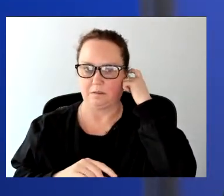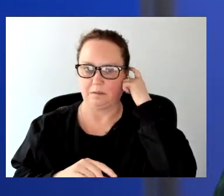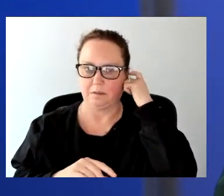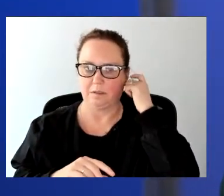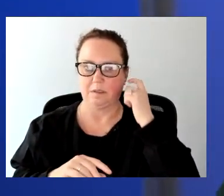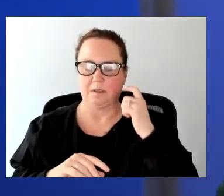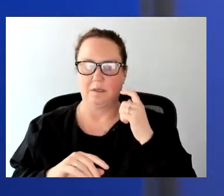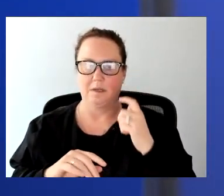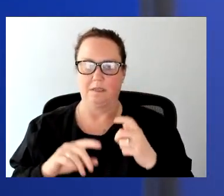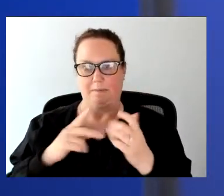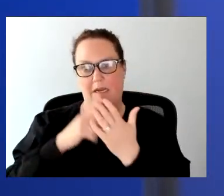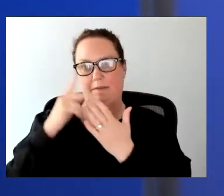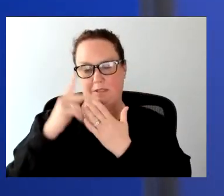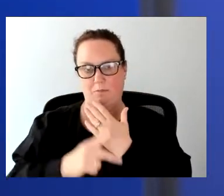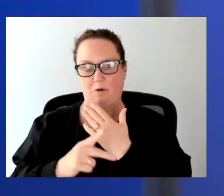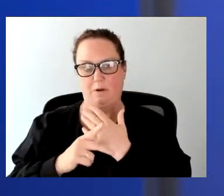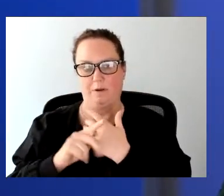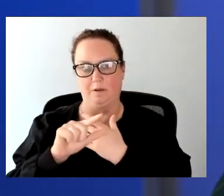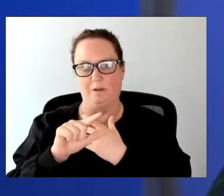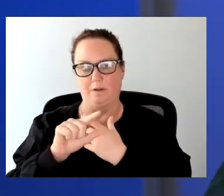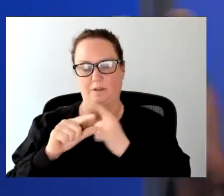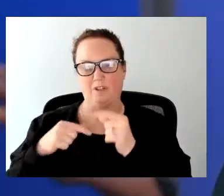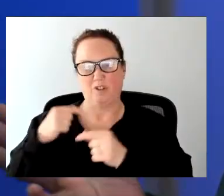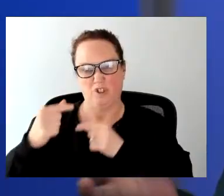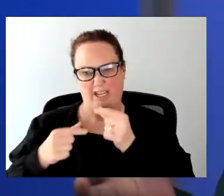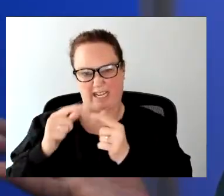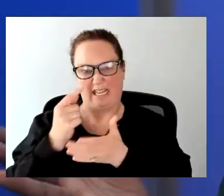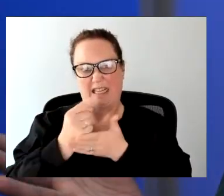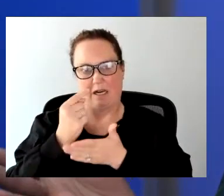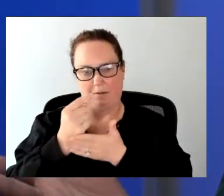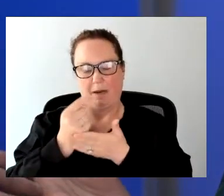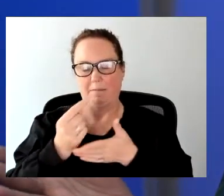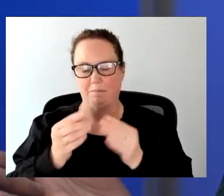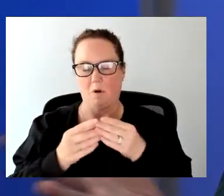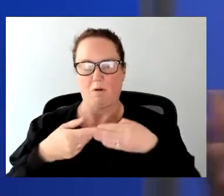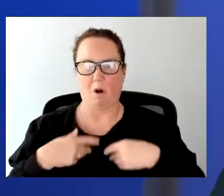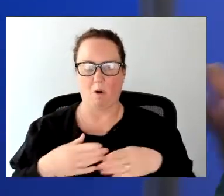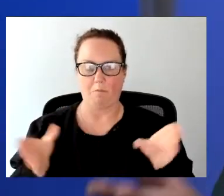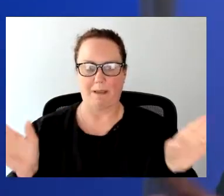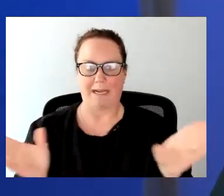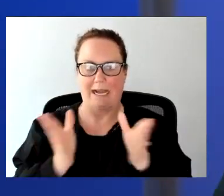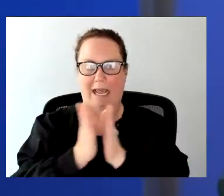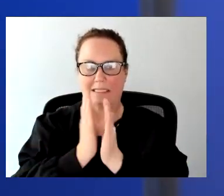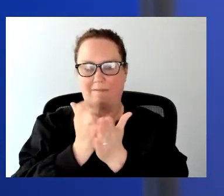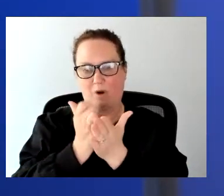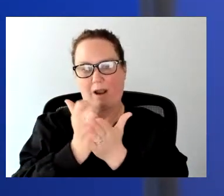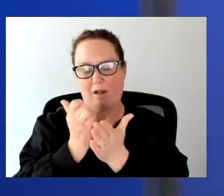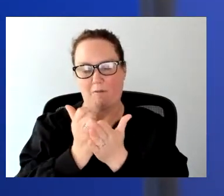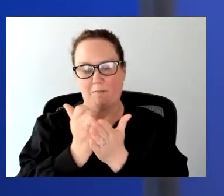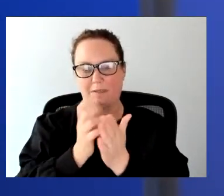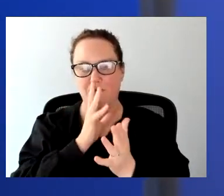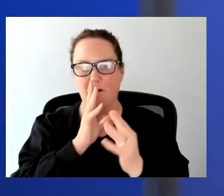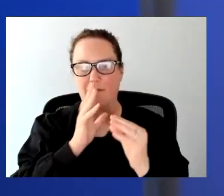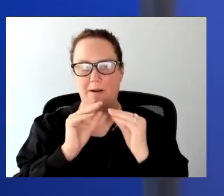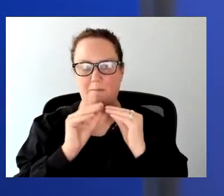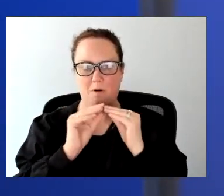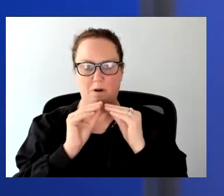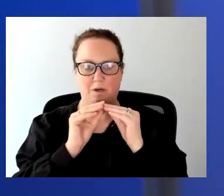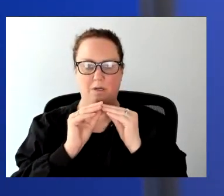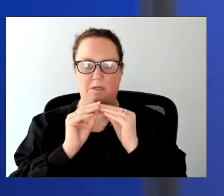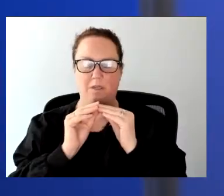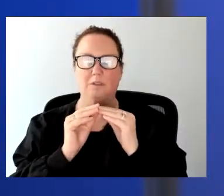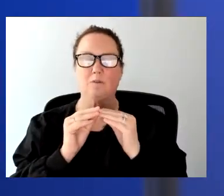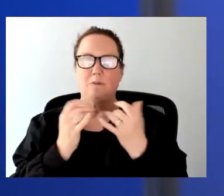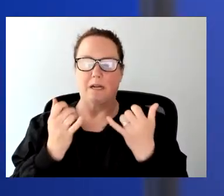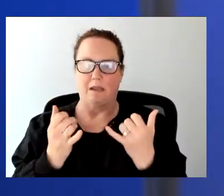this program, this gene therapy has really led me to become more open and ask for help and talk about it more. So now that I've started doing that,